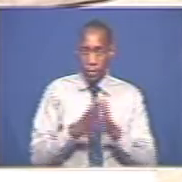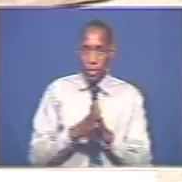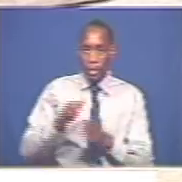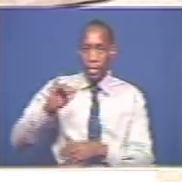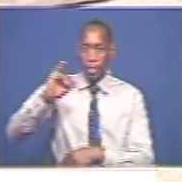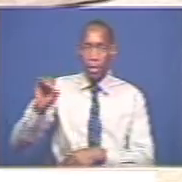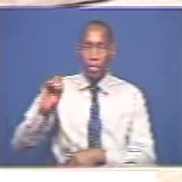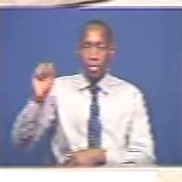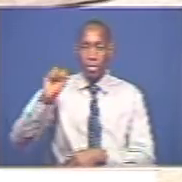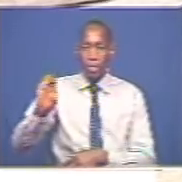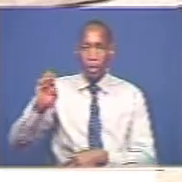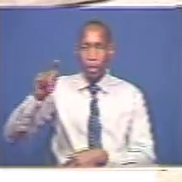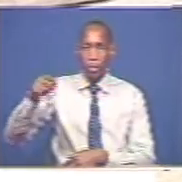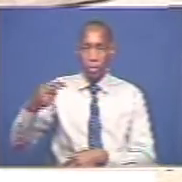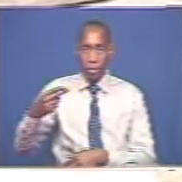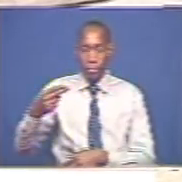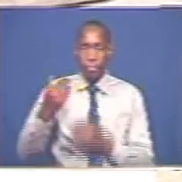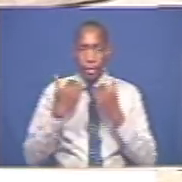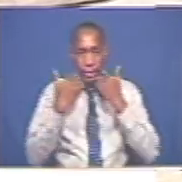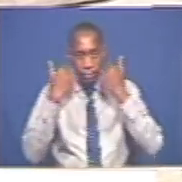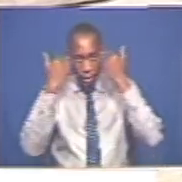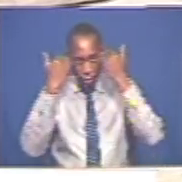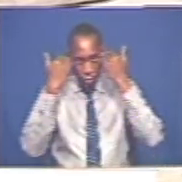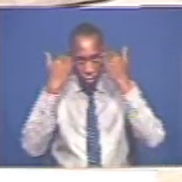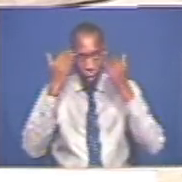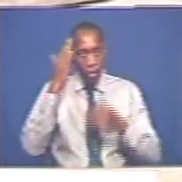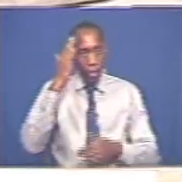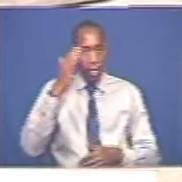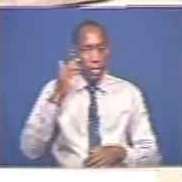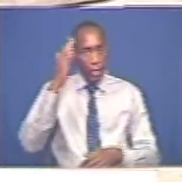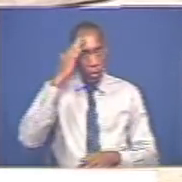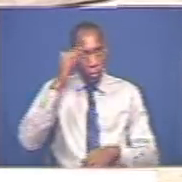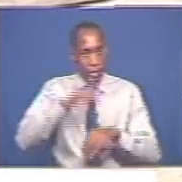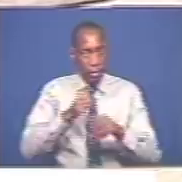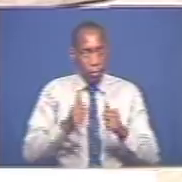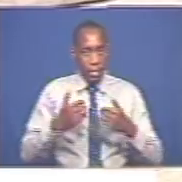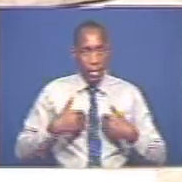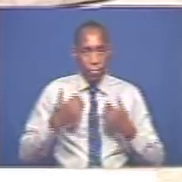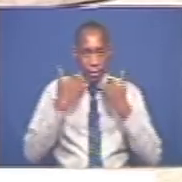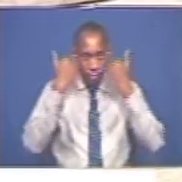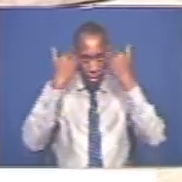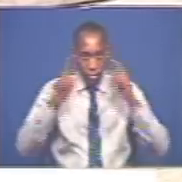because depression. When did you realize you had depression and what was going on in your life?